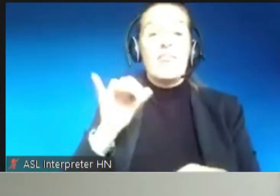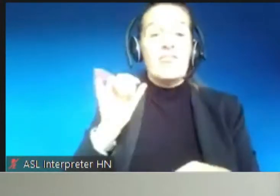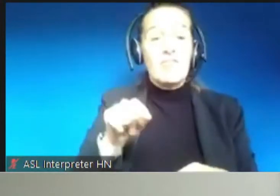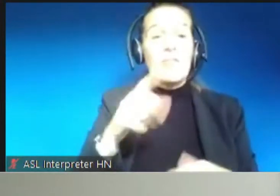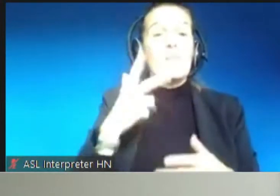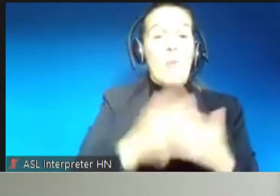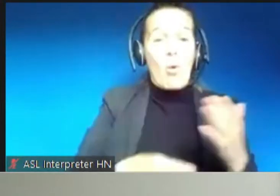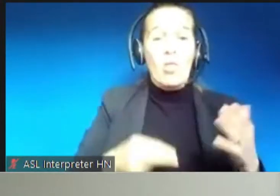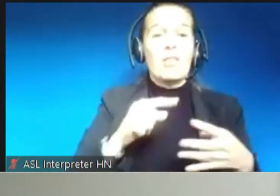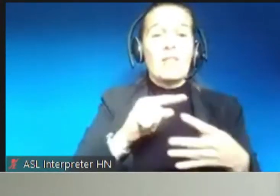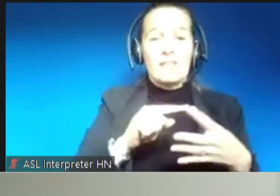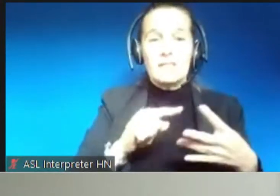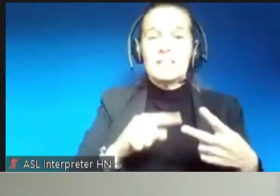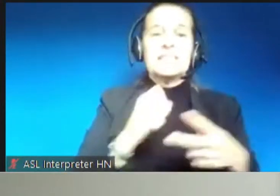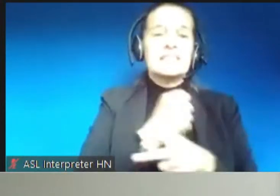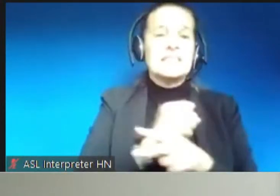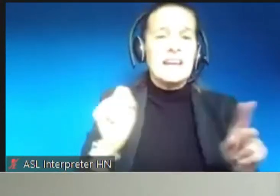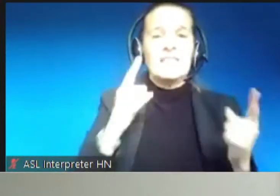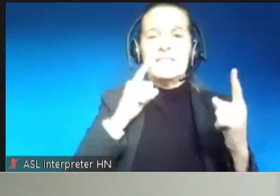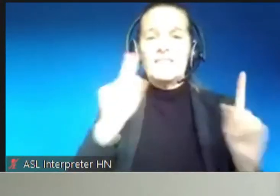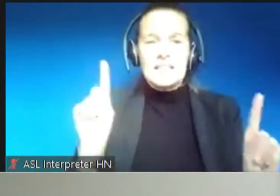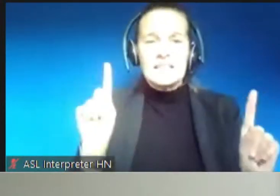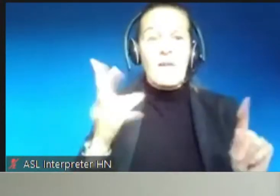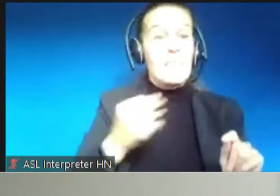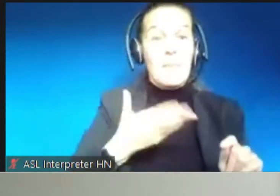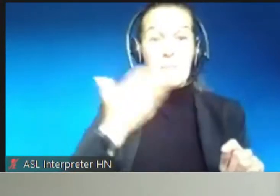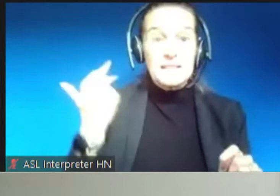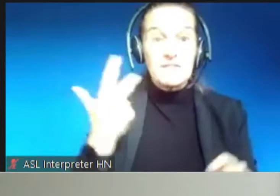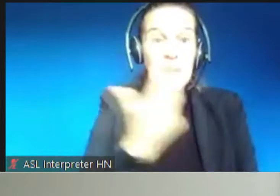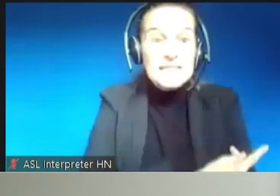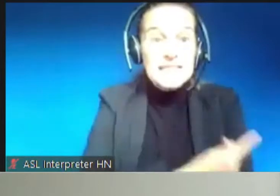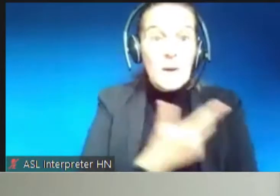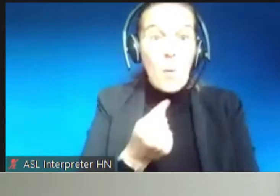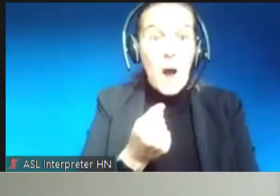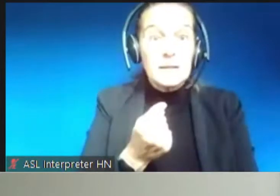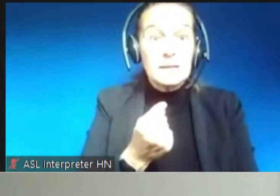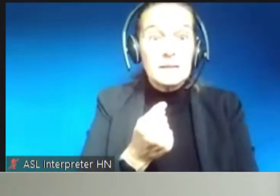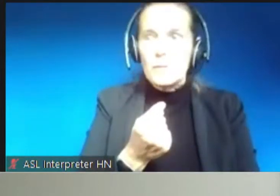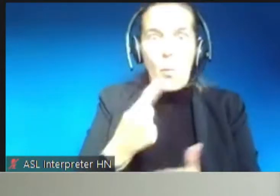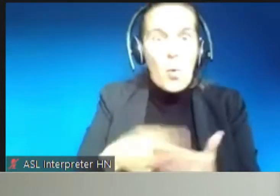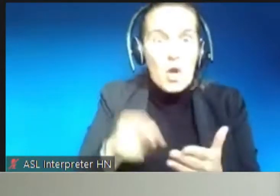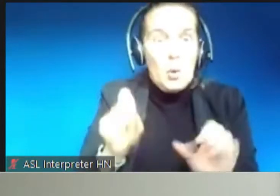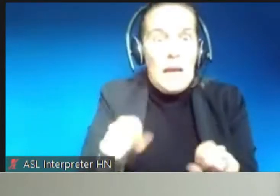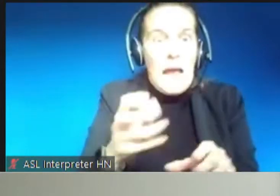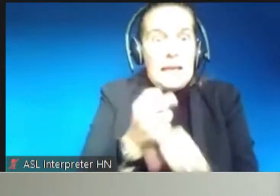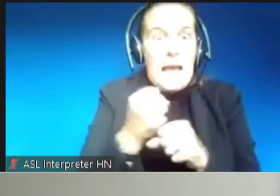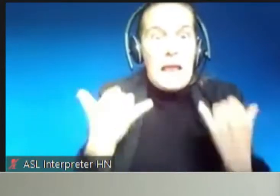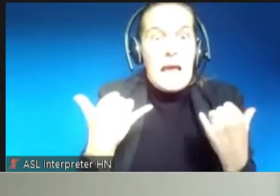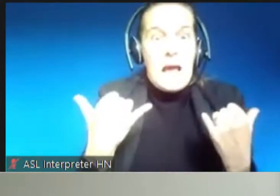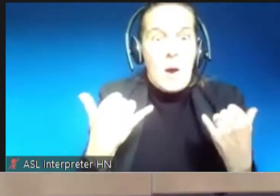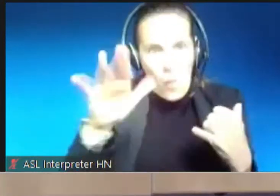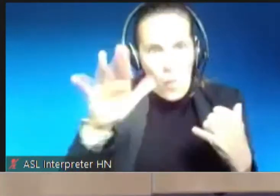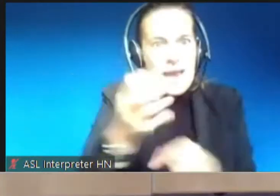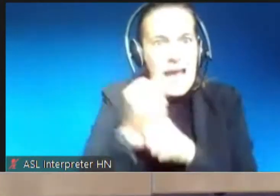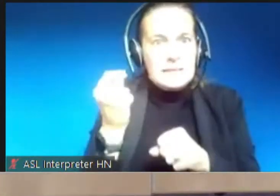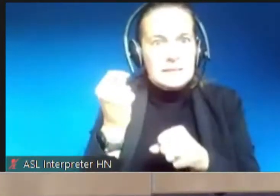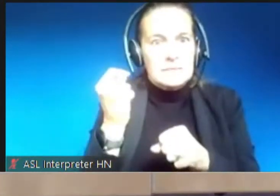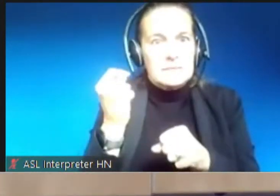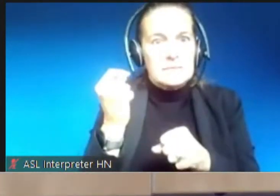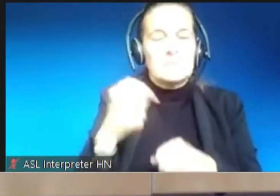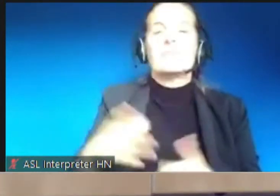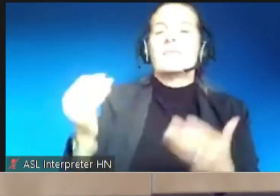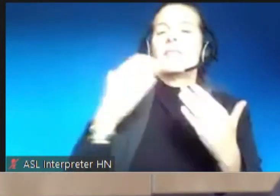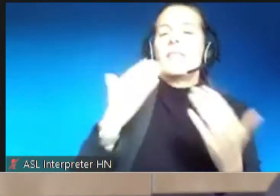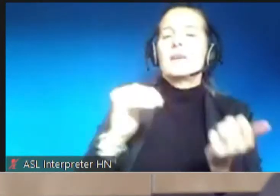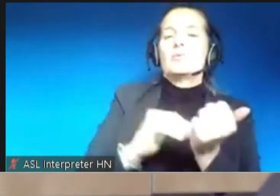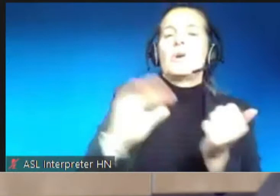they're effective, and the best vaccine is the one that's right in front of you. Go get it. Thank you for that, Dr. Coren,